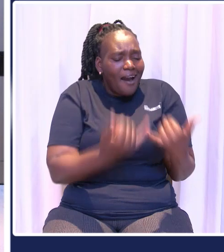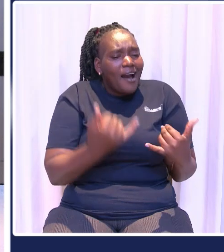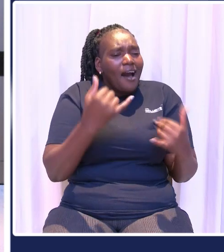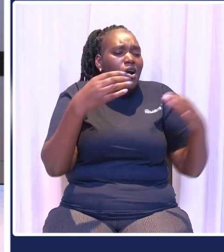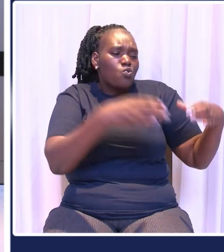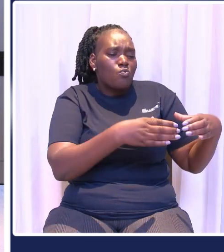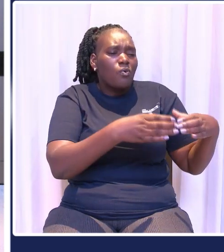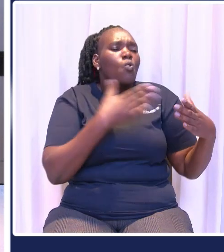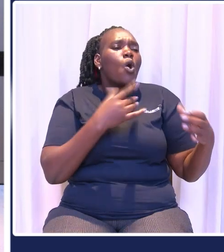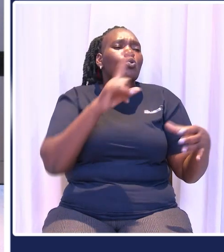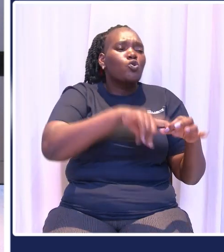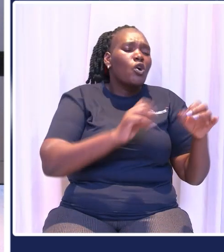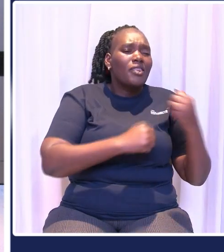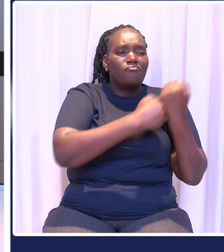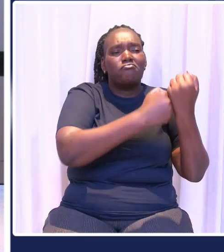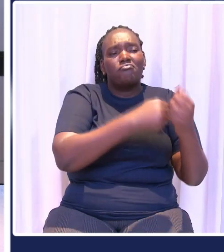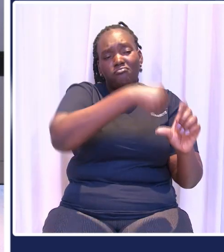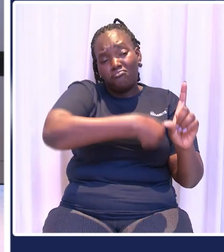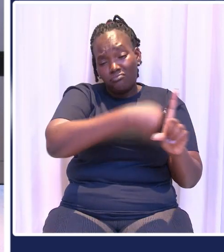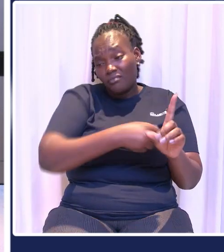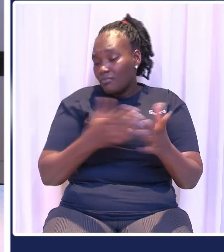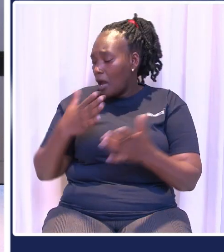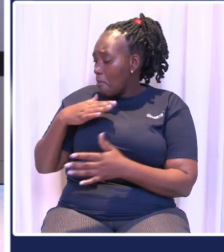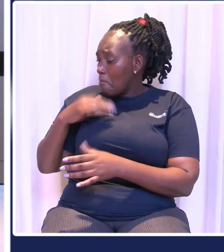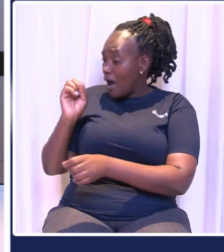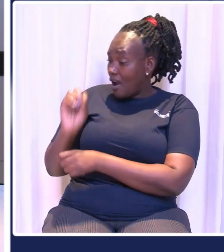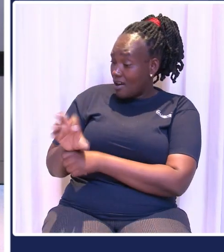generations? Well, my advice is that,